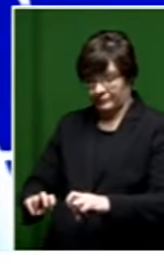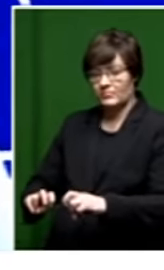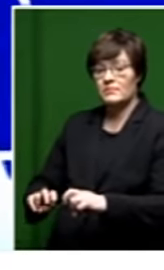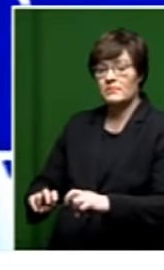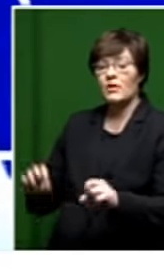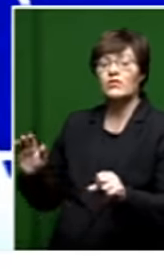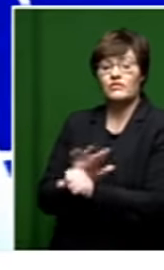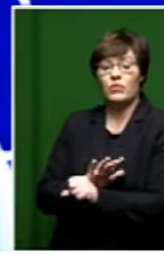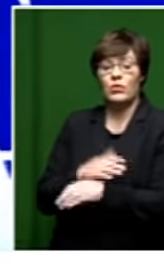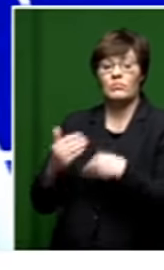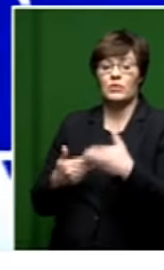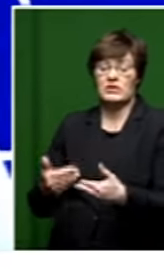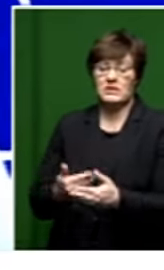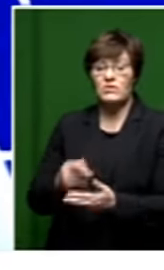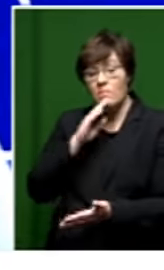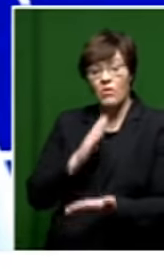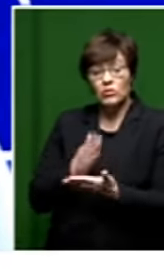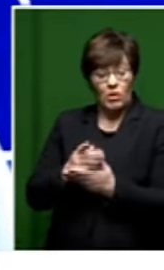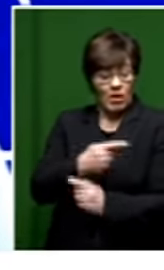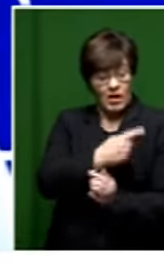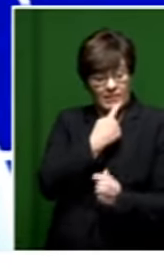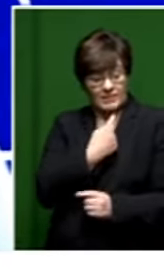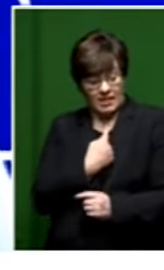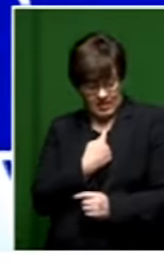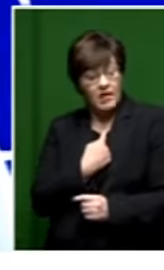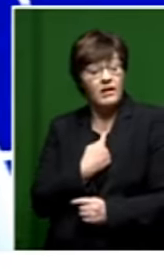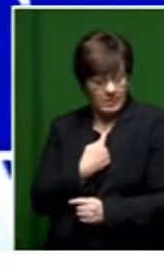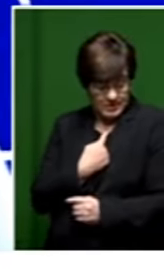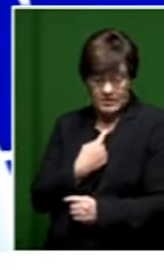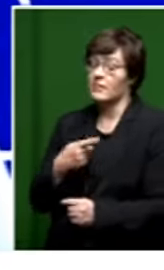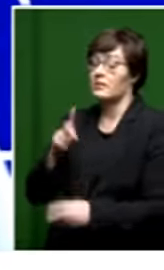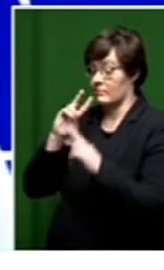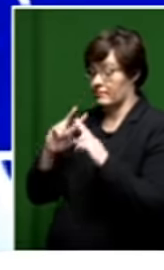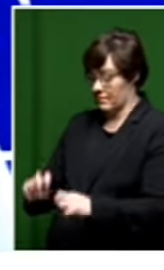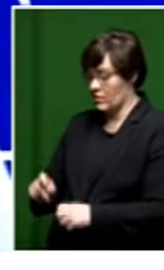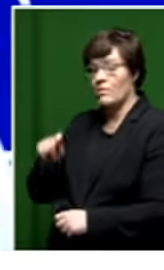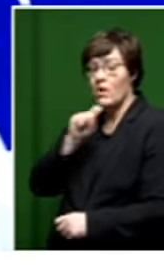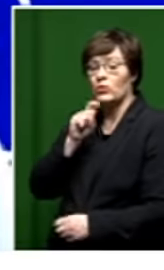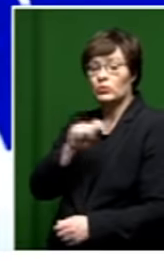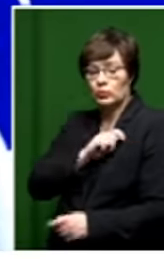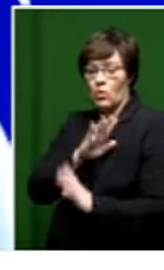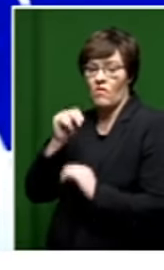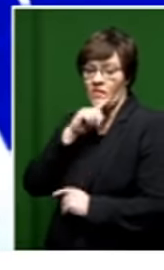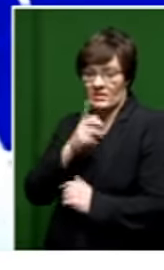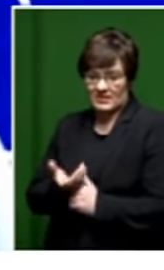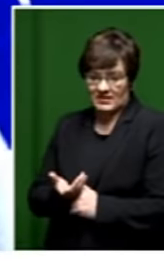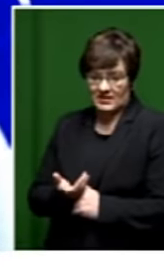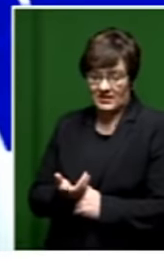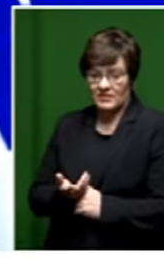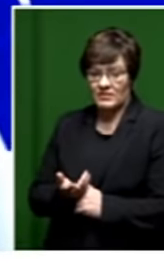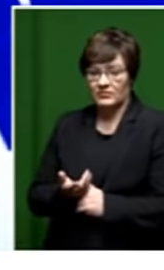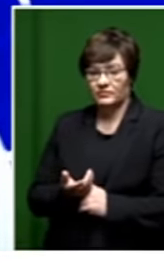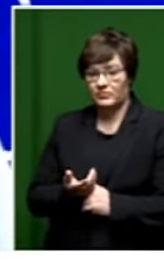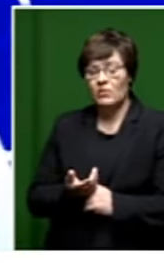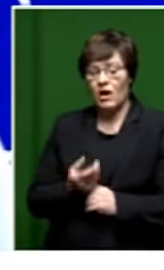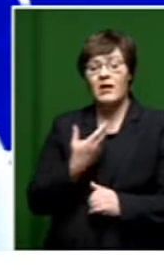robust investigation process to make sure that the allegation is either true or not, and we